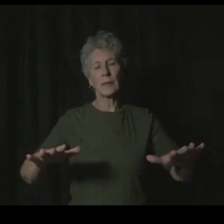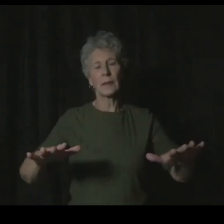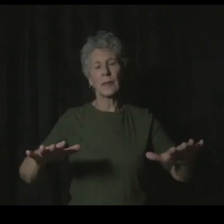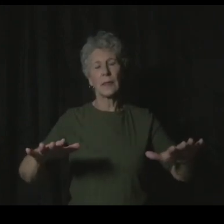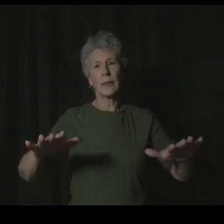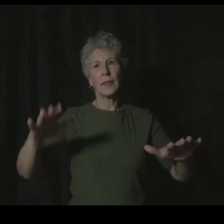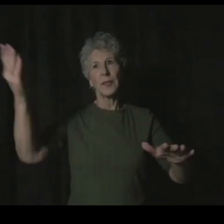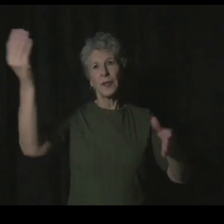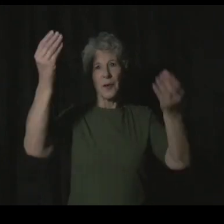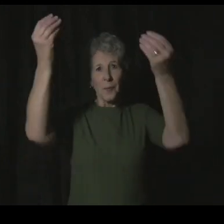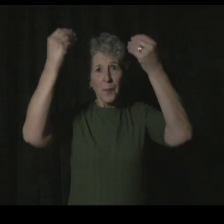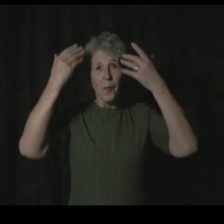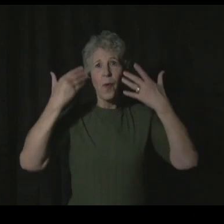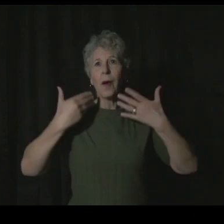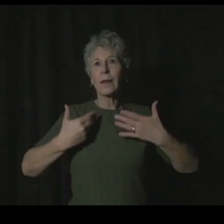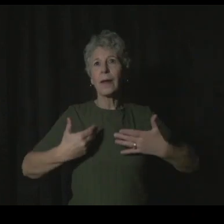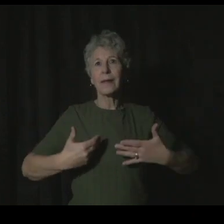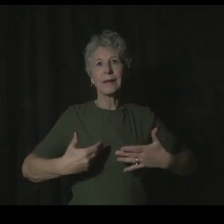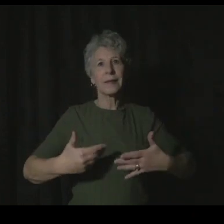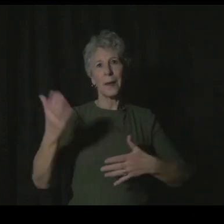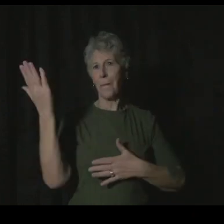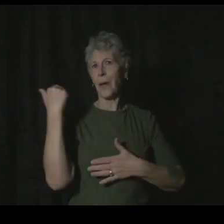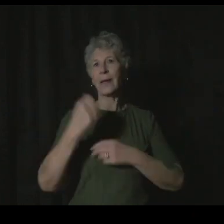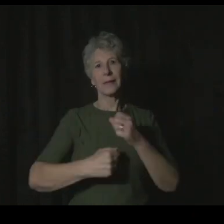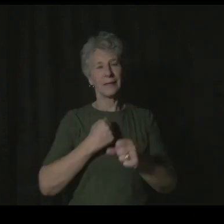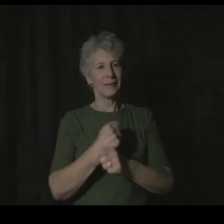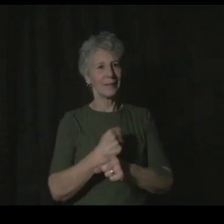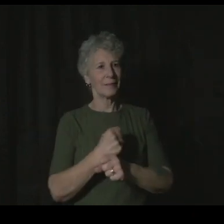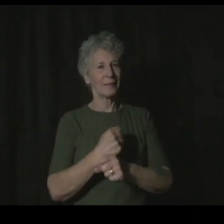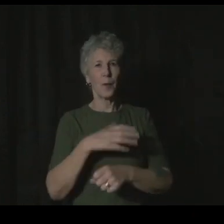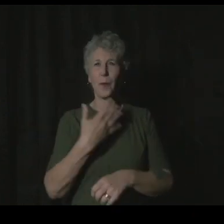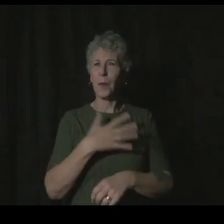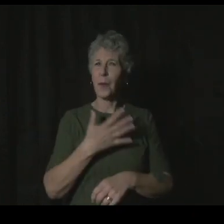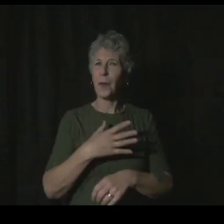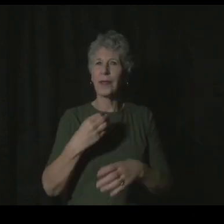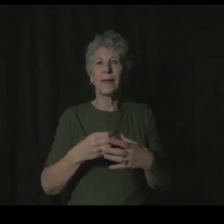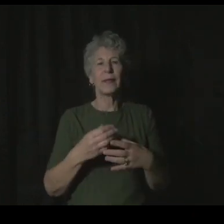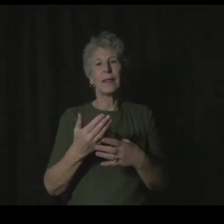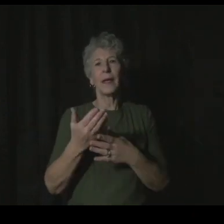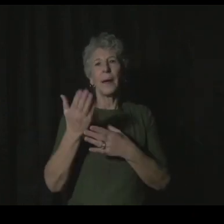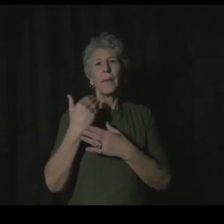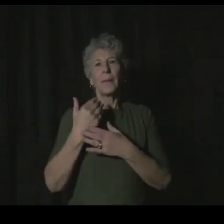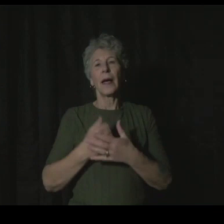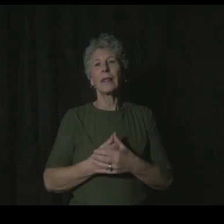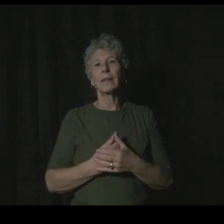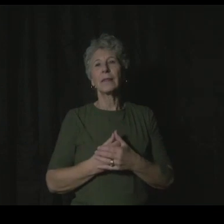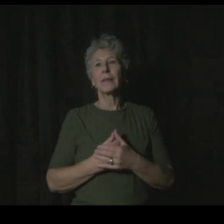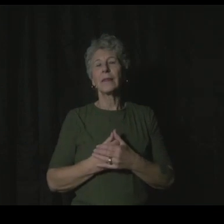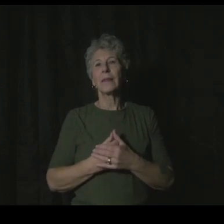that you have poured upon us in this past year, even in the past life.